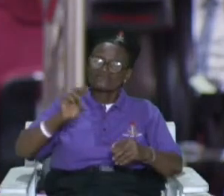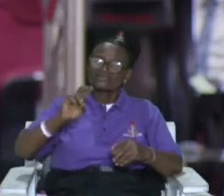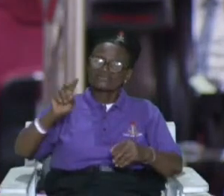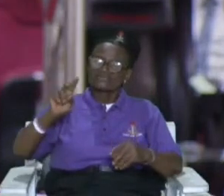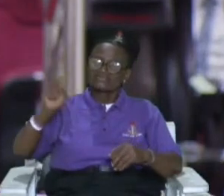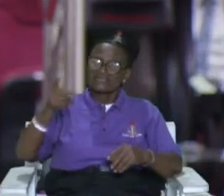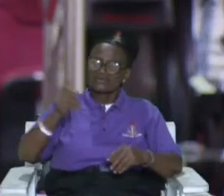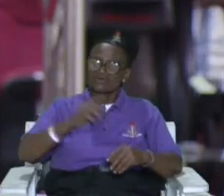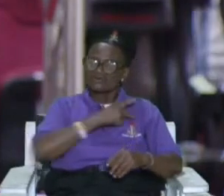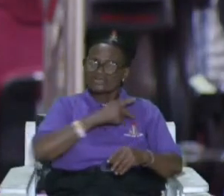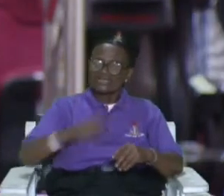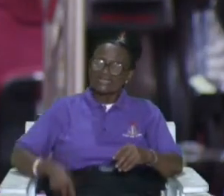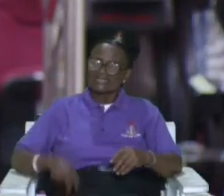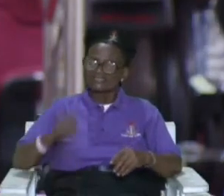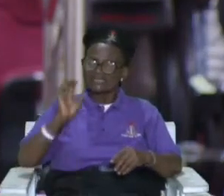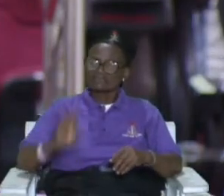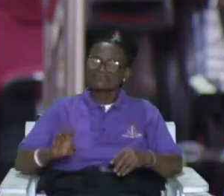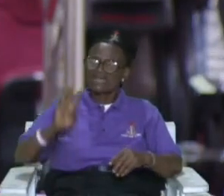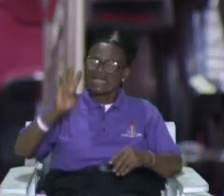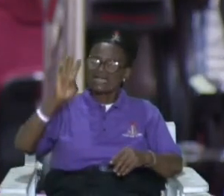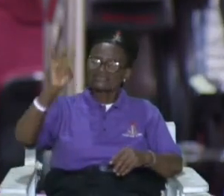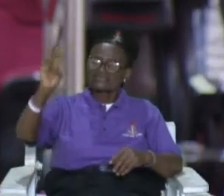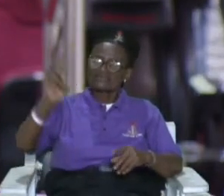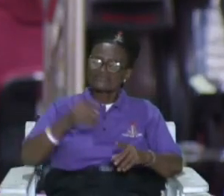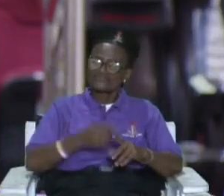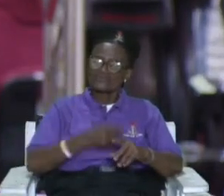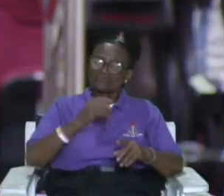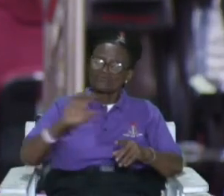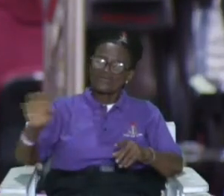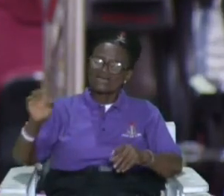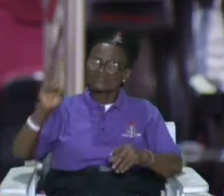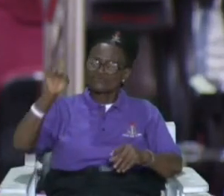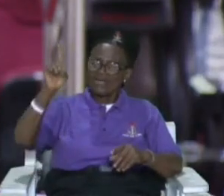4, from verse 1 to 7,